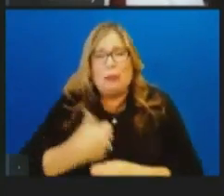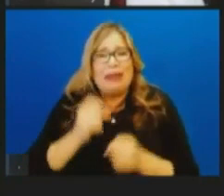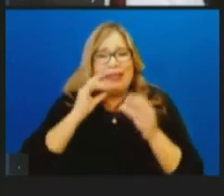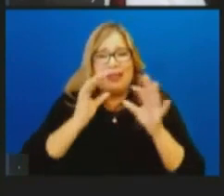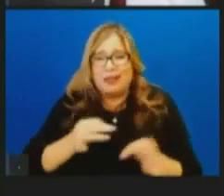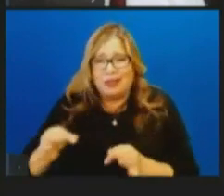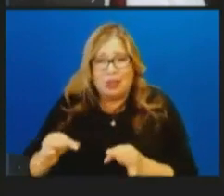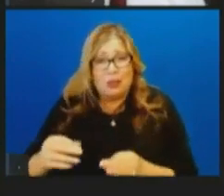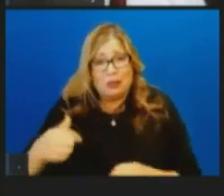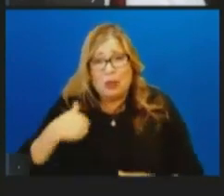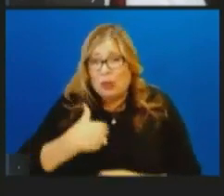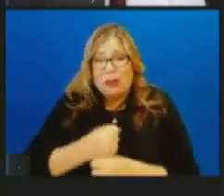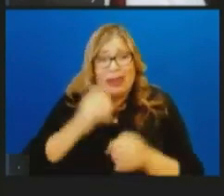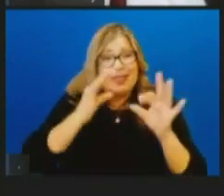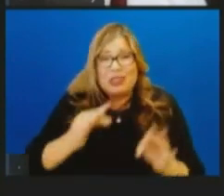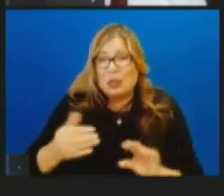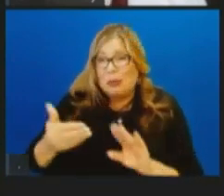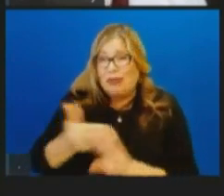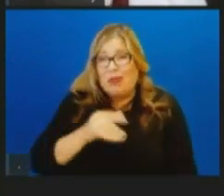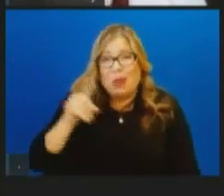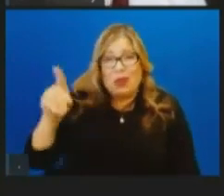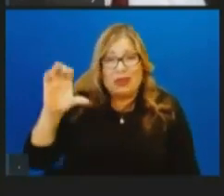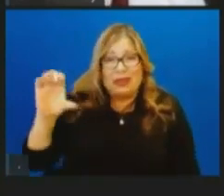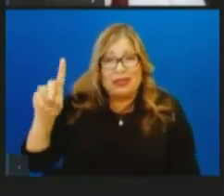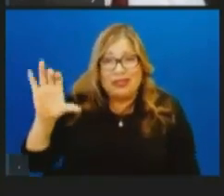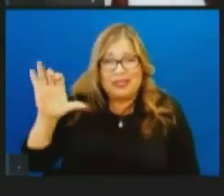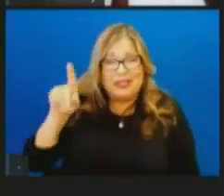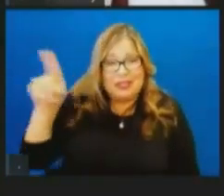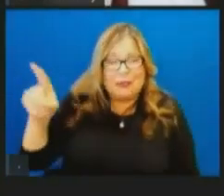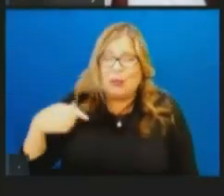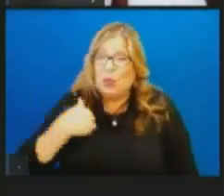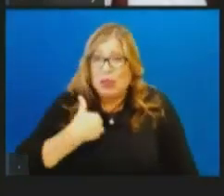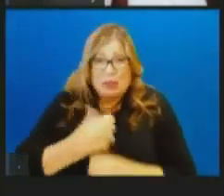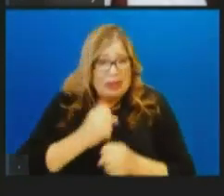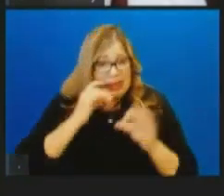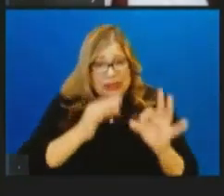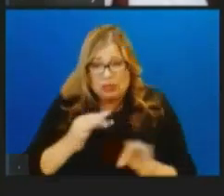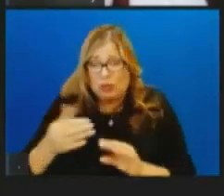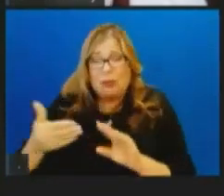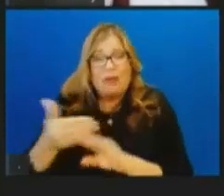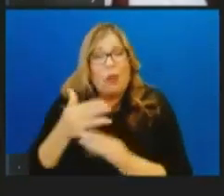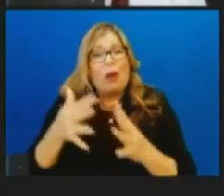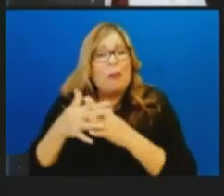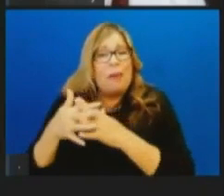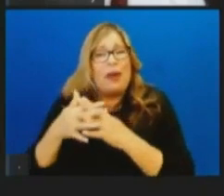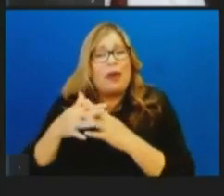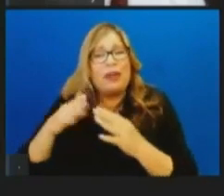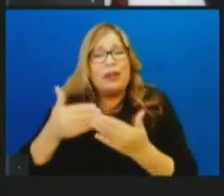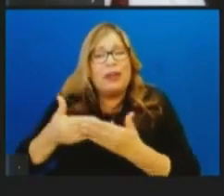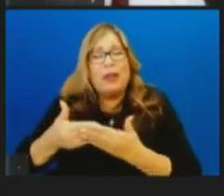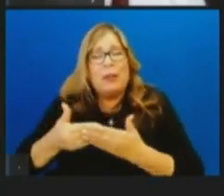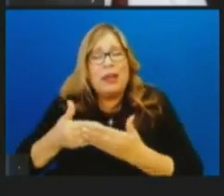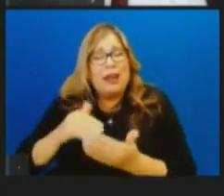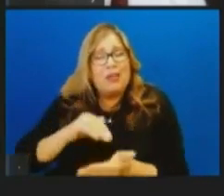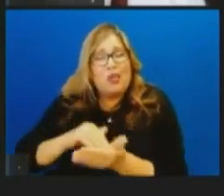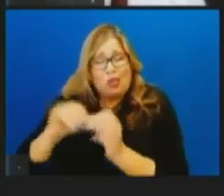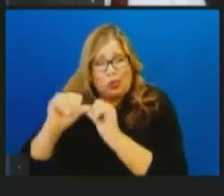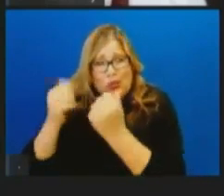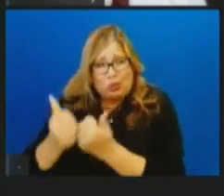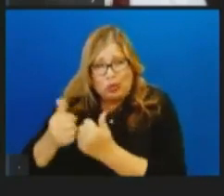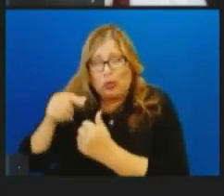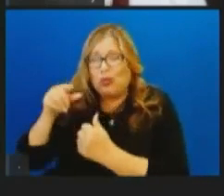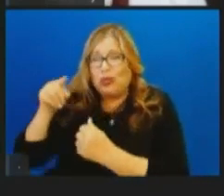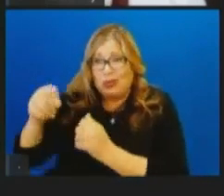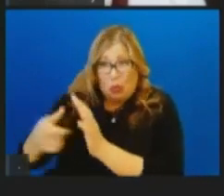ahead of the American Academy of Pediatrics, implemented universal masking at the start of the school year, a